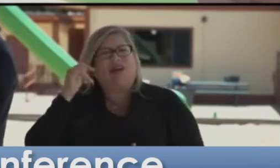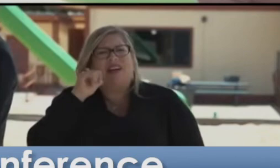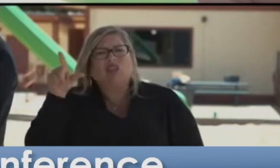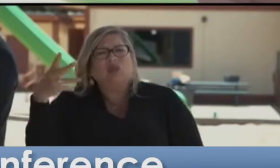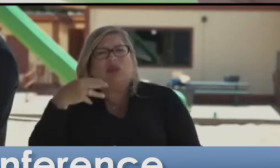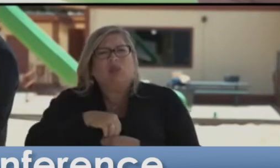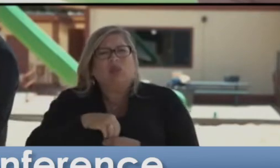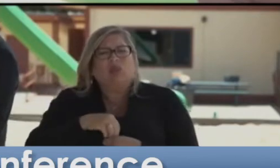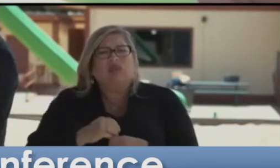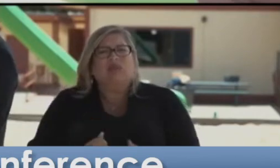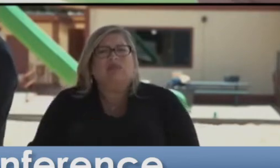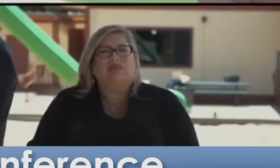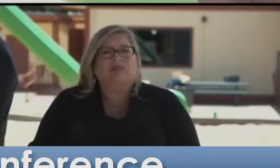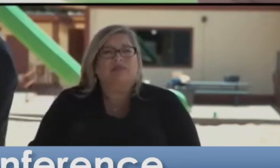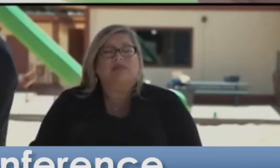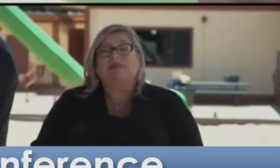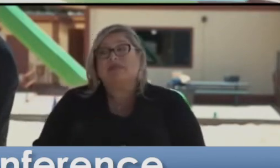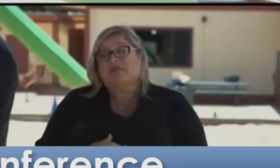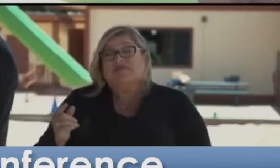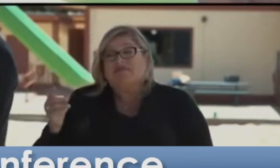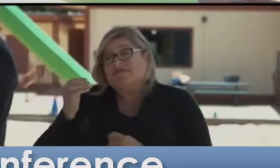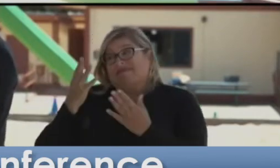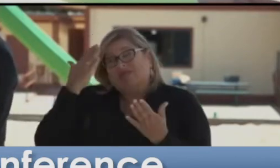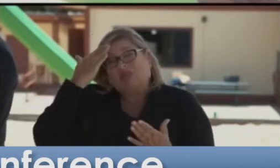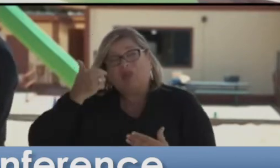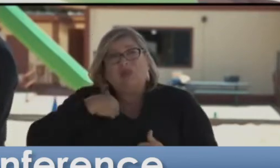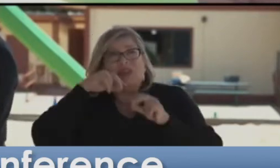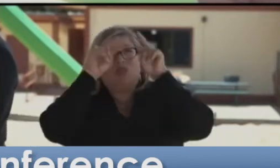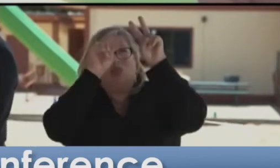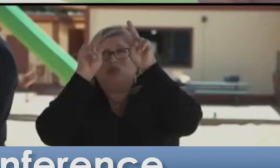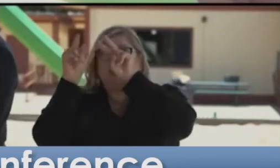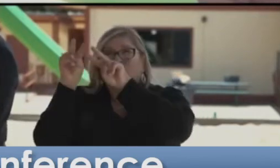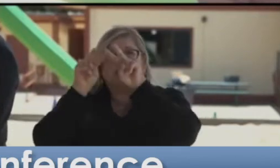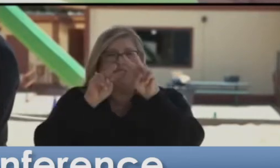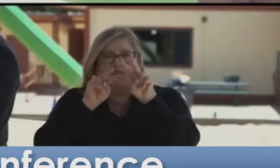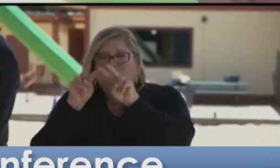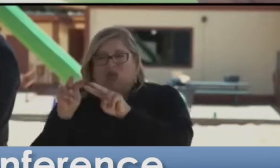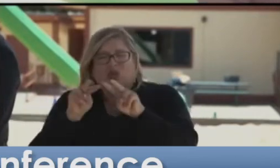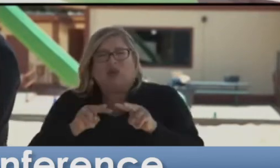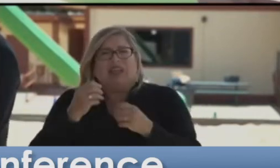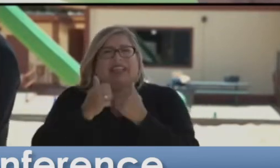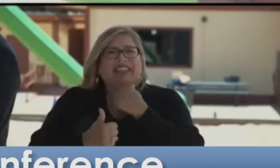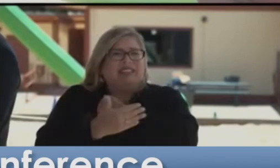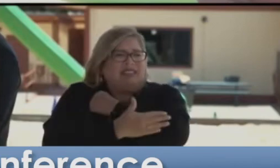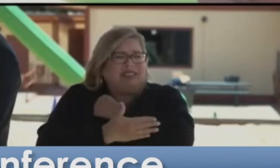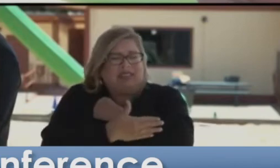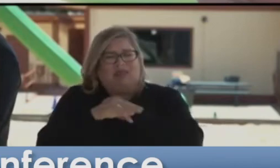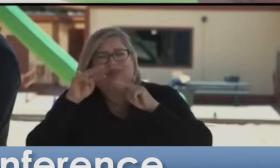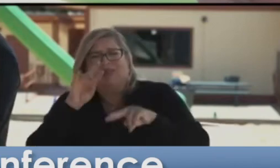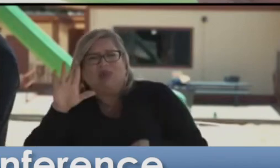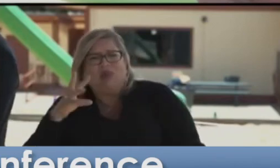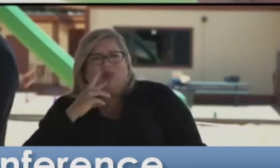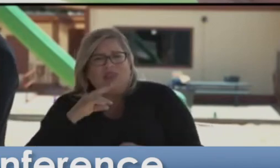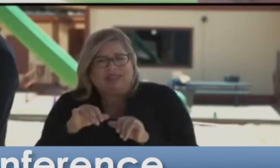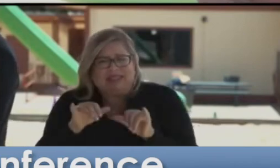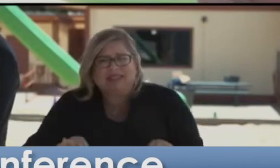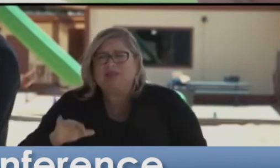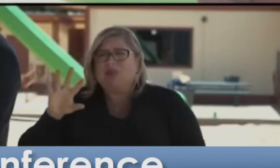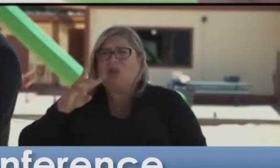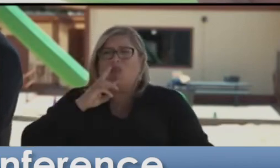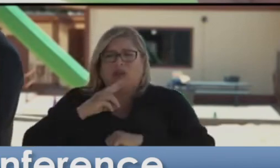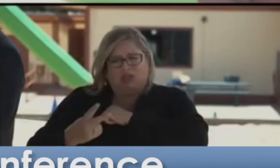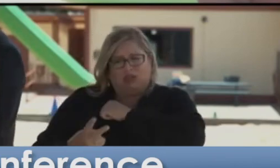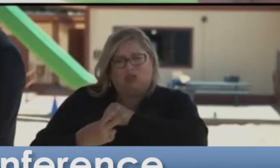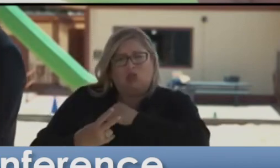county by county, region by region, making determinations on the basis of hydrology, on the basis of storage and